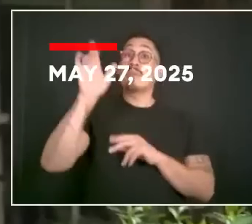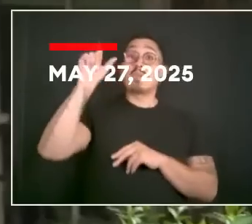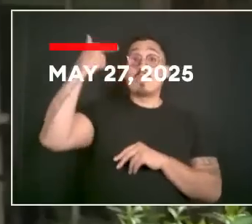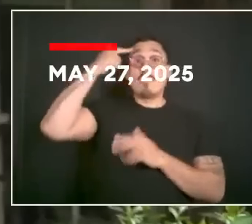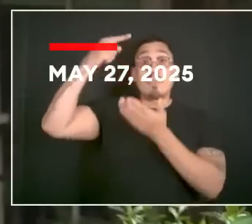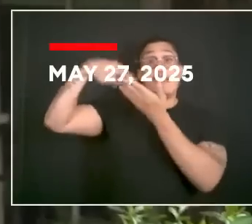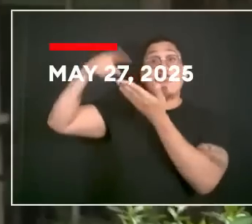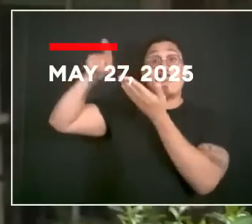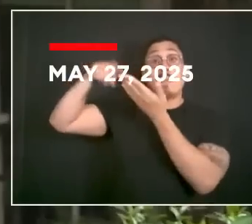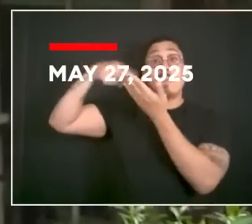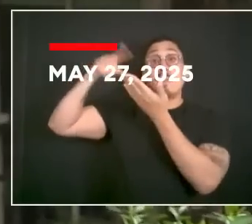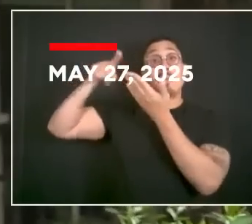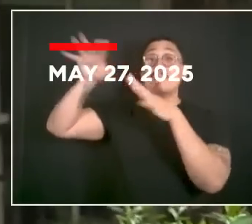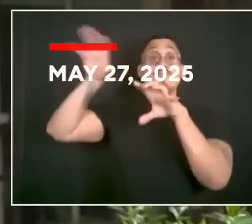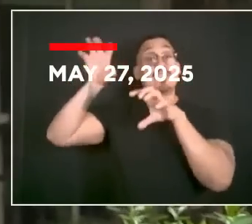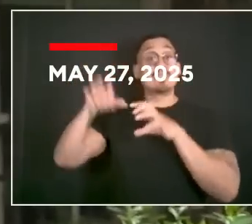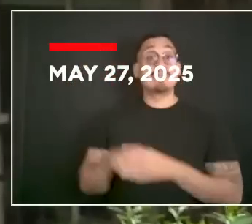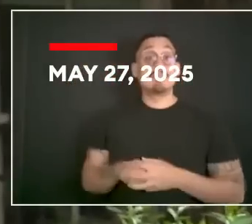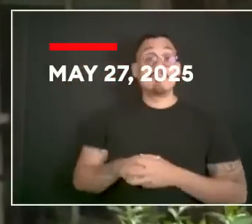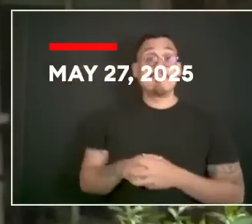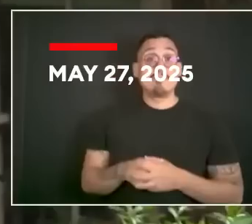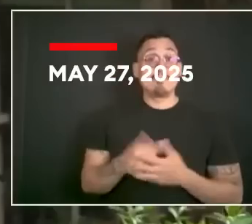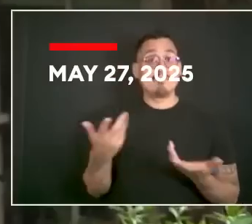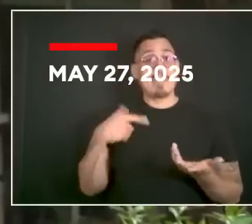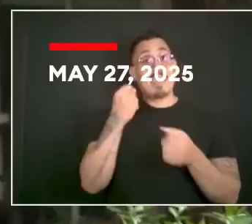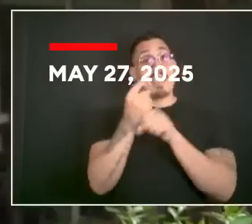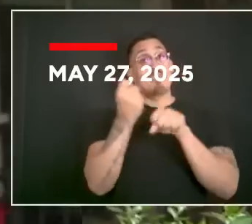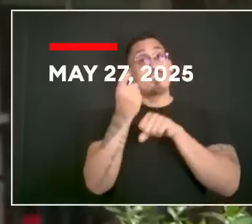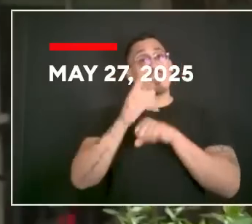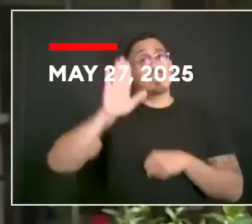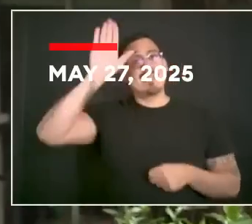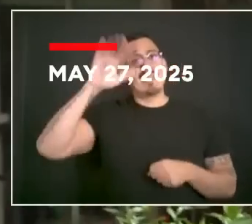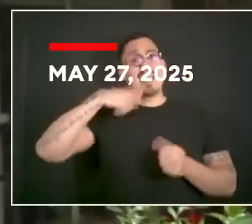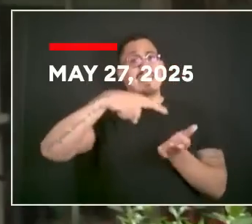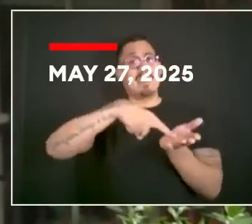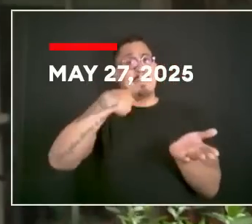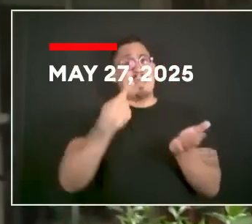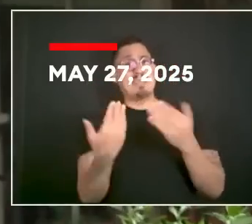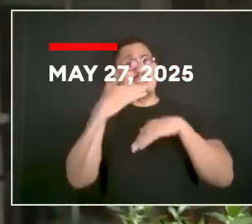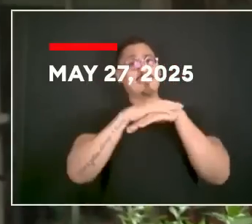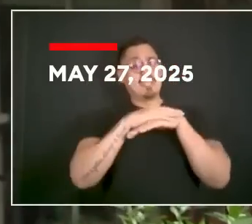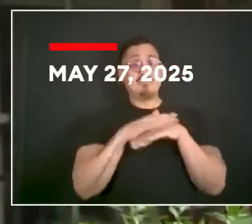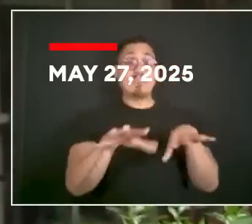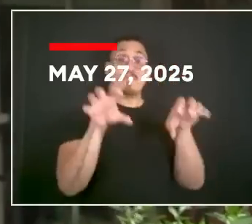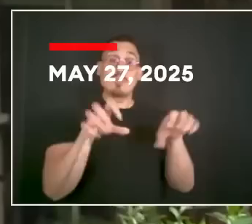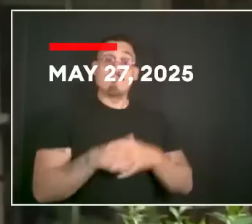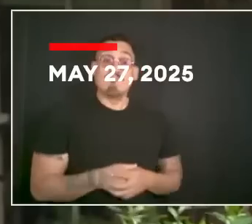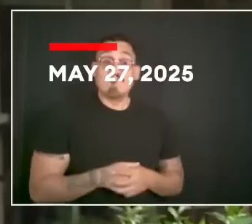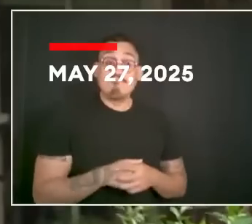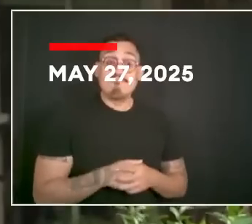every year and say, I need an increase to ensure that I can stay in the city. What about these small property owners? And that's what's important to